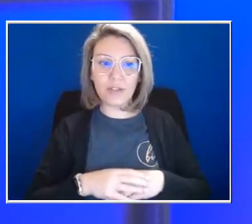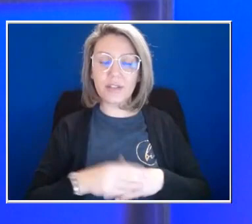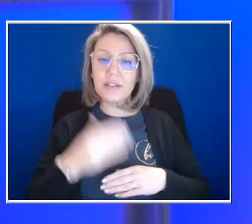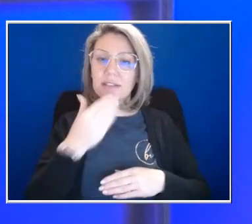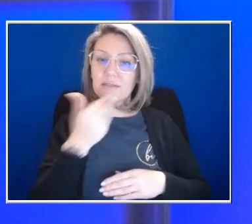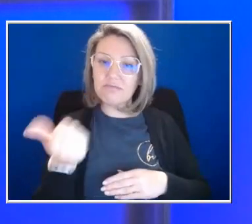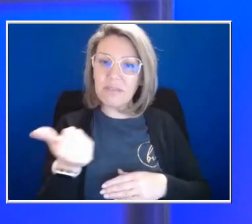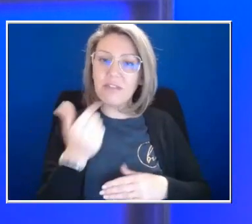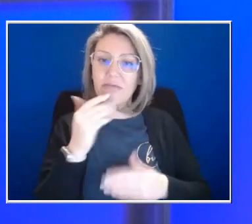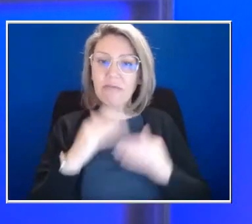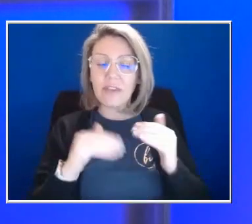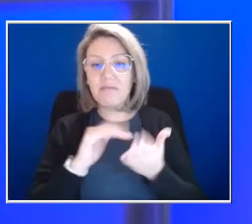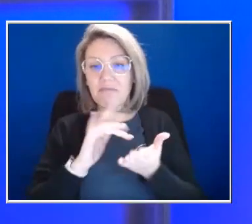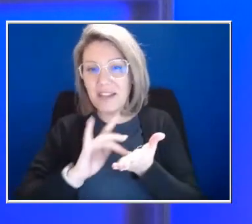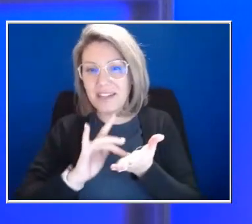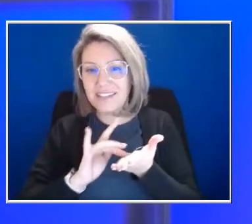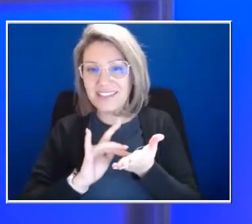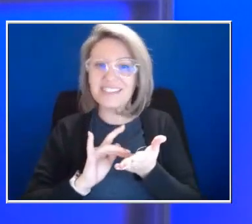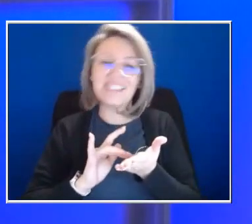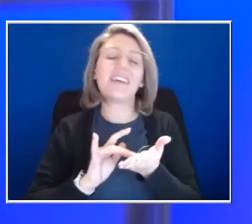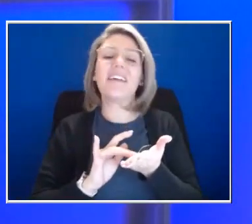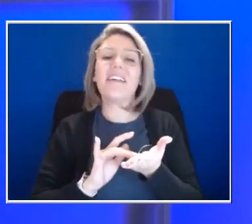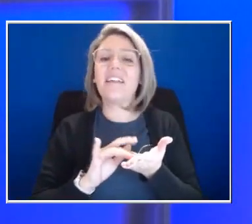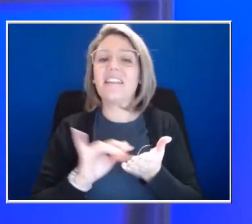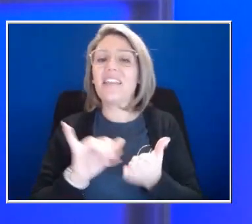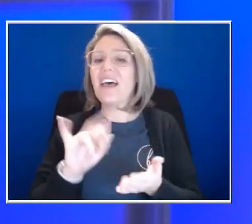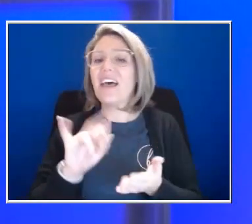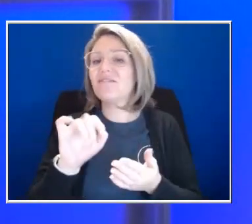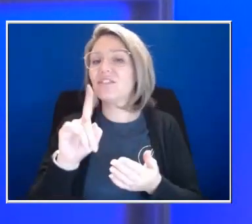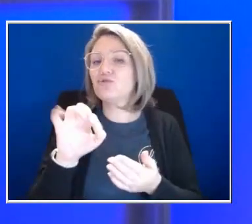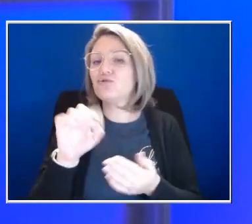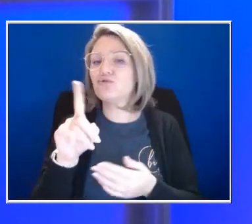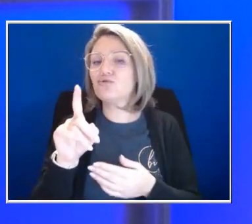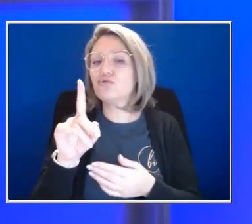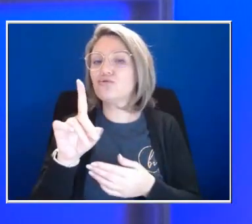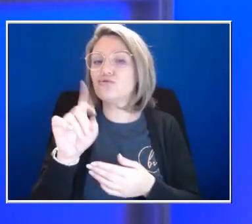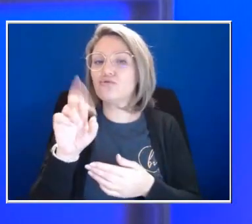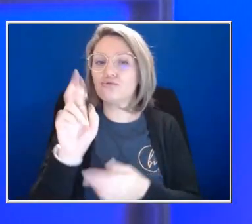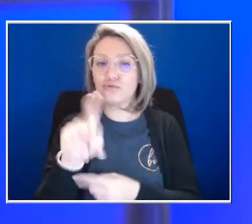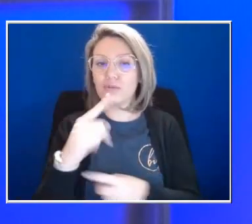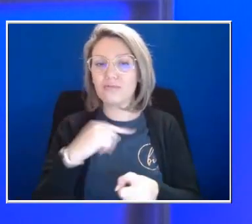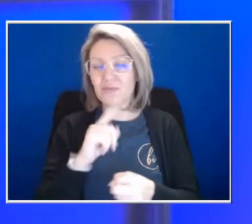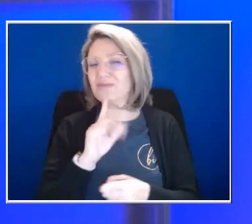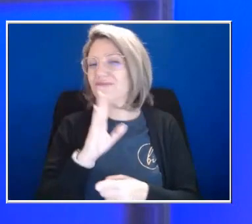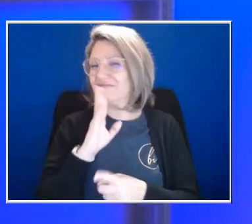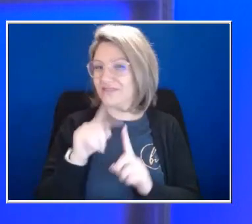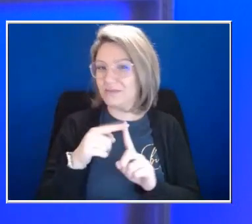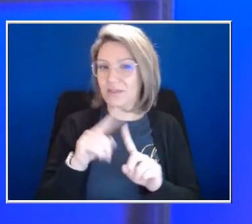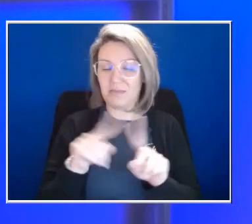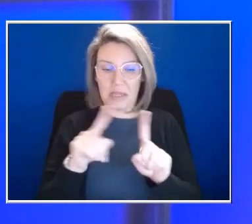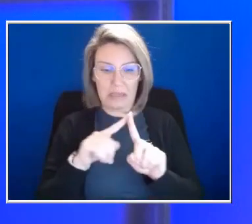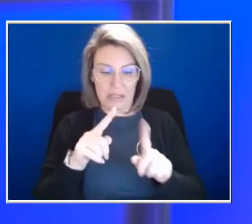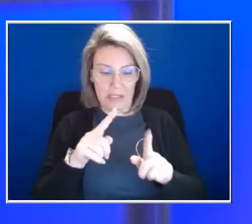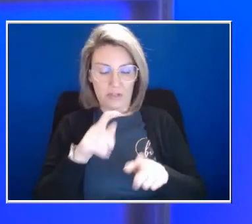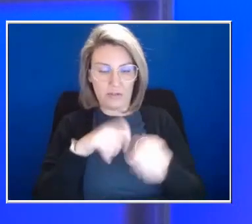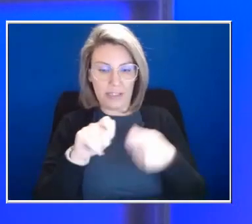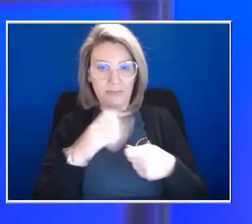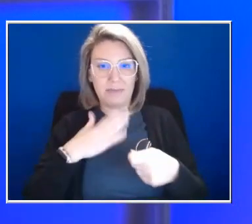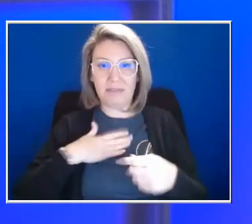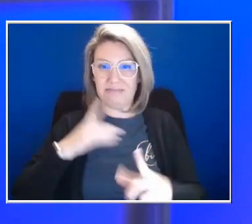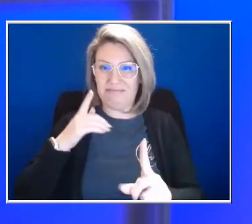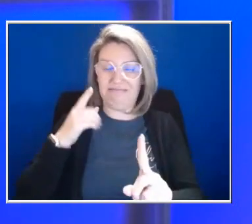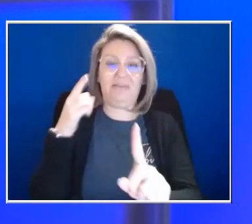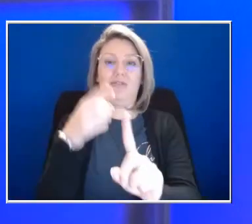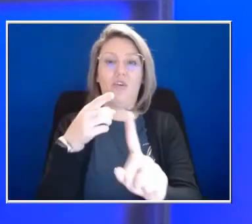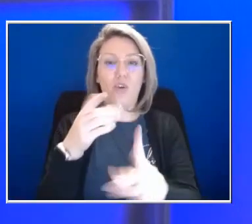have, like the inotropes that we talk about. But in the end, transplant, in my opinion, is still the gold standard to treat end-stage heart disease, and